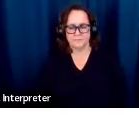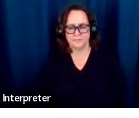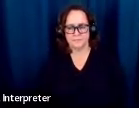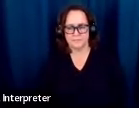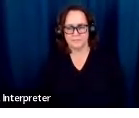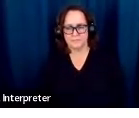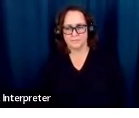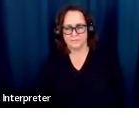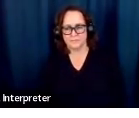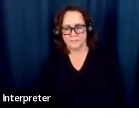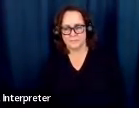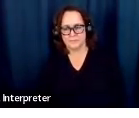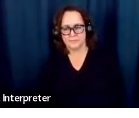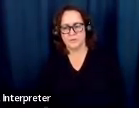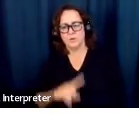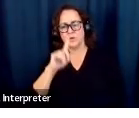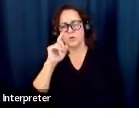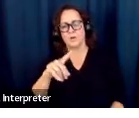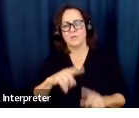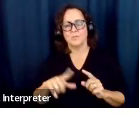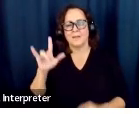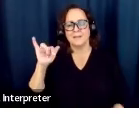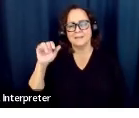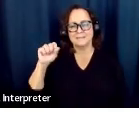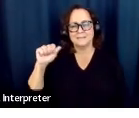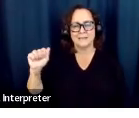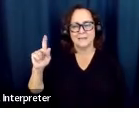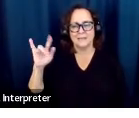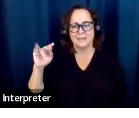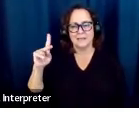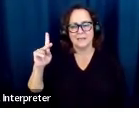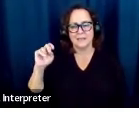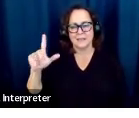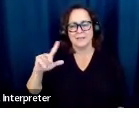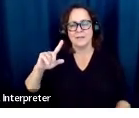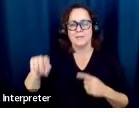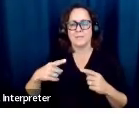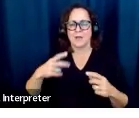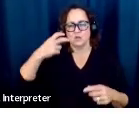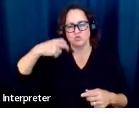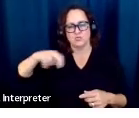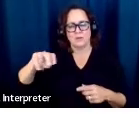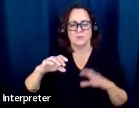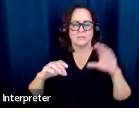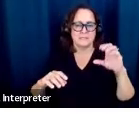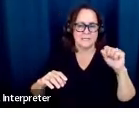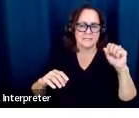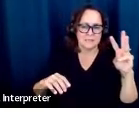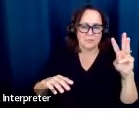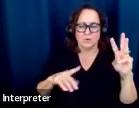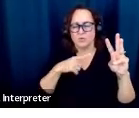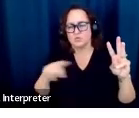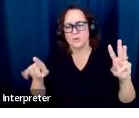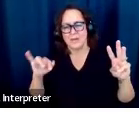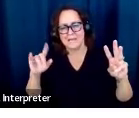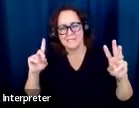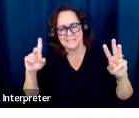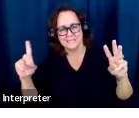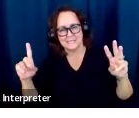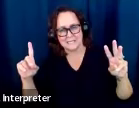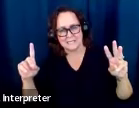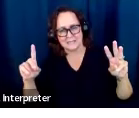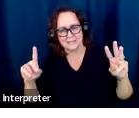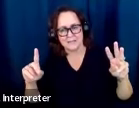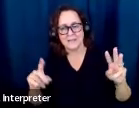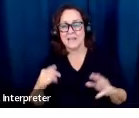Thank you, Elian. A question from Lisa Kinkle about transitioning between the CSW and the IDD waiver. Lisa asks